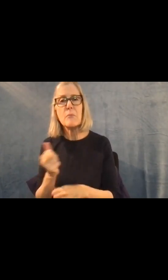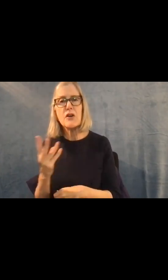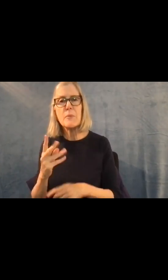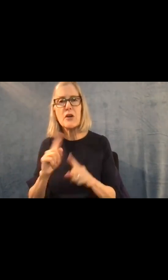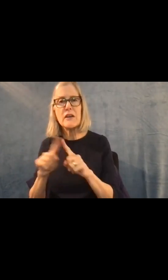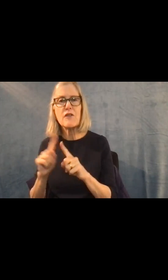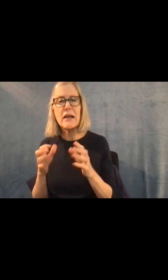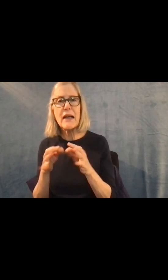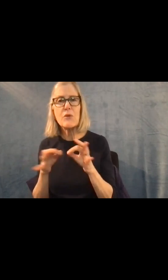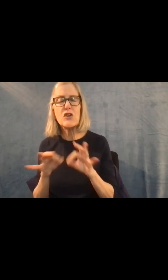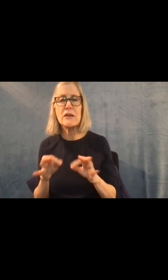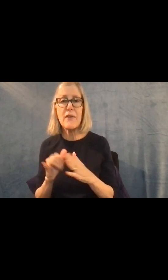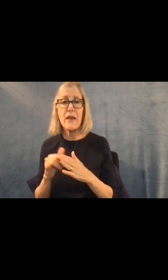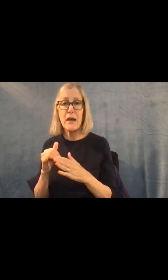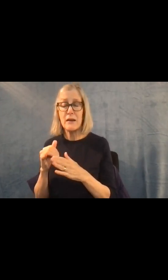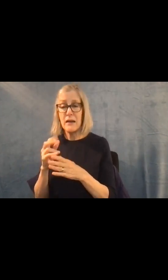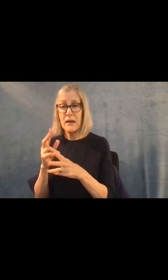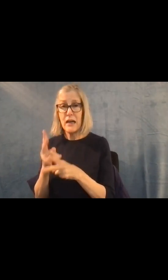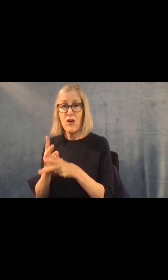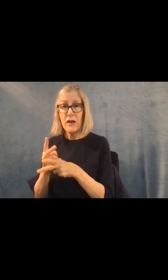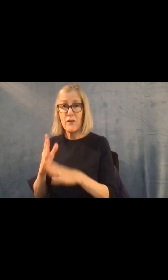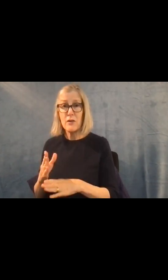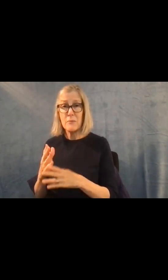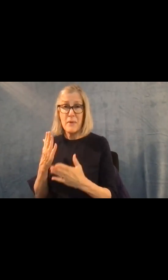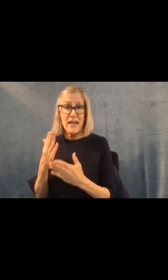that caregivers might need to be addressed in?